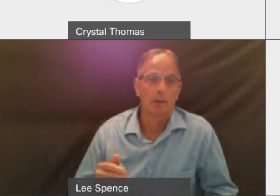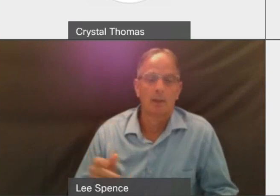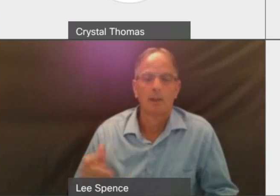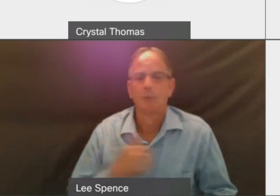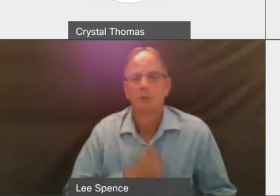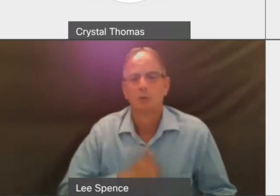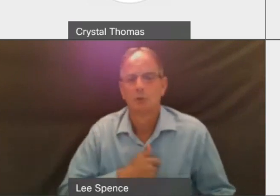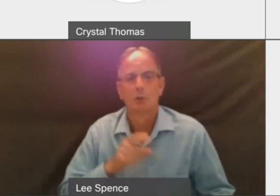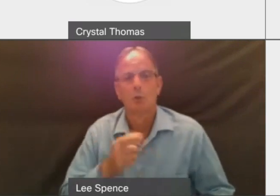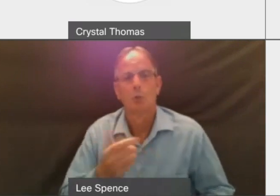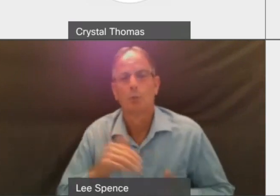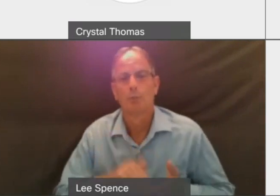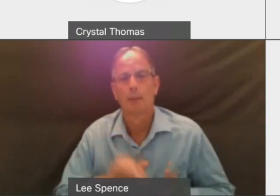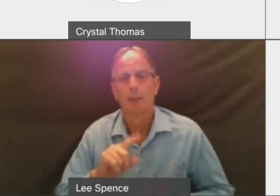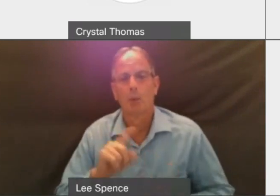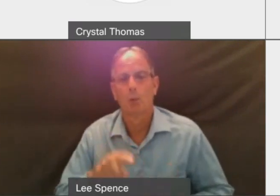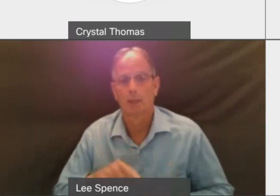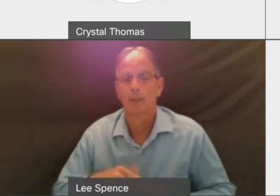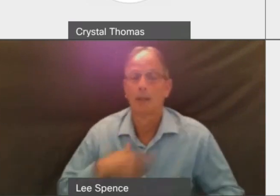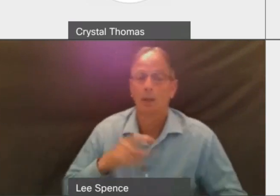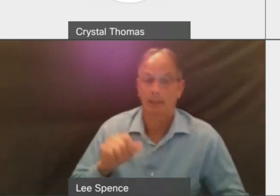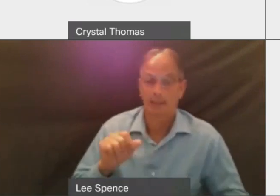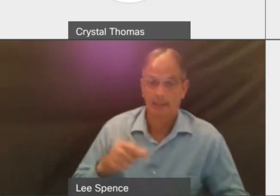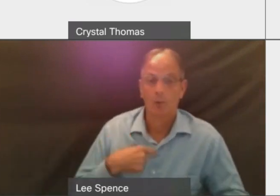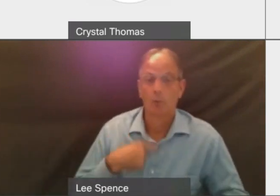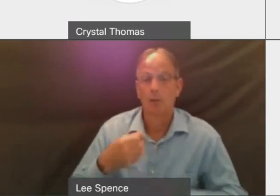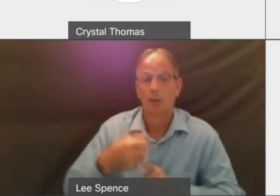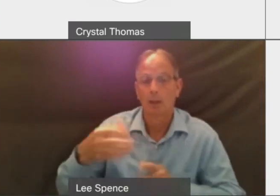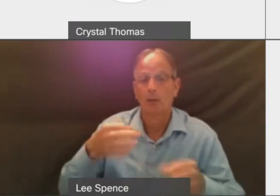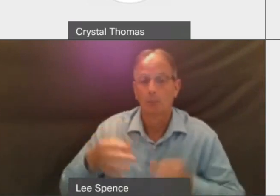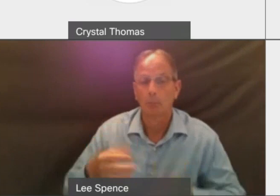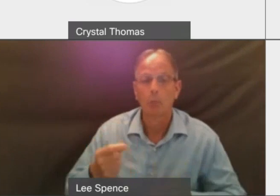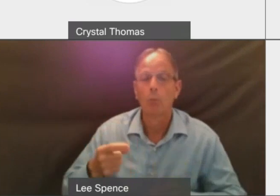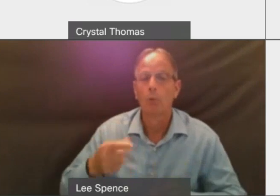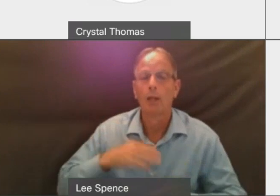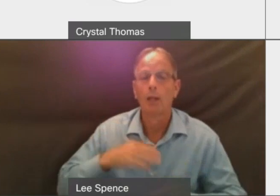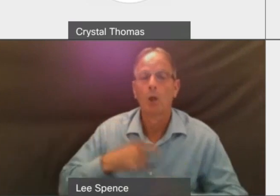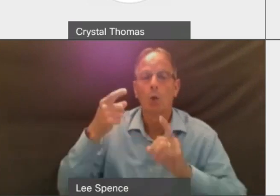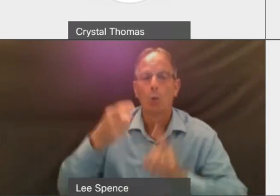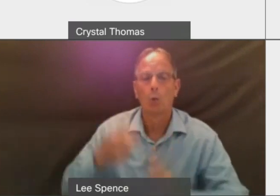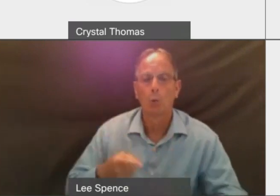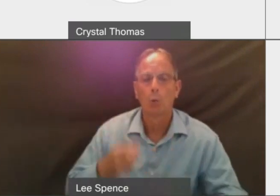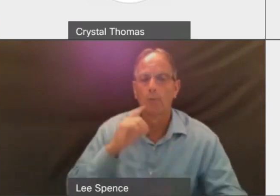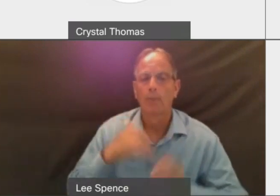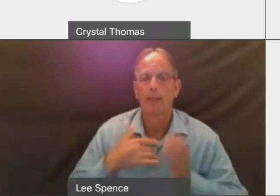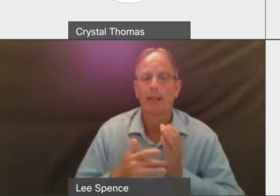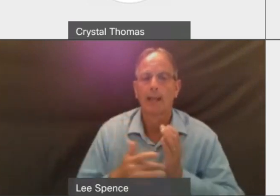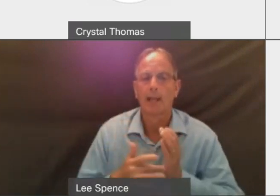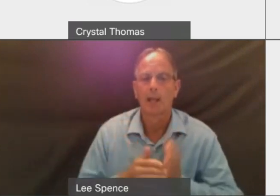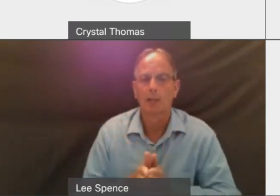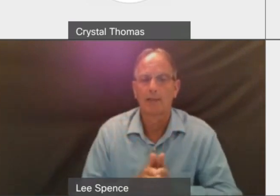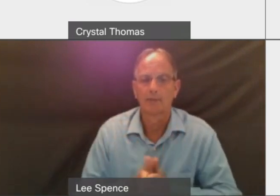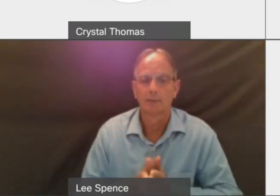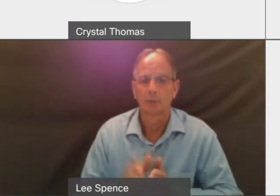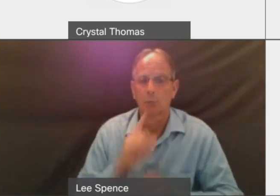question? I stepped away. So the question was, can we say more about the end goals of the technology initiative? And I think it's really 3